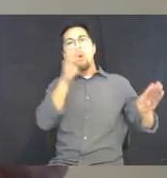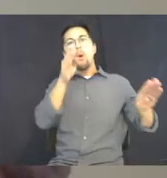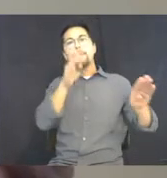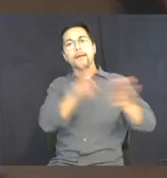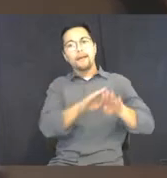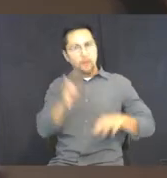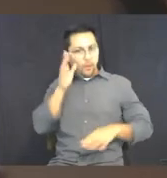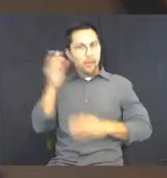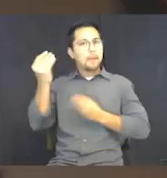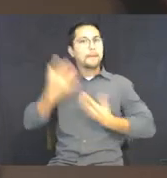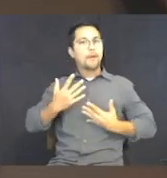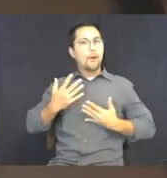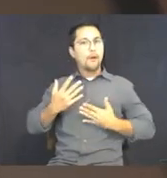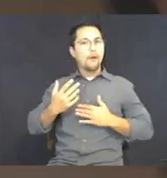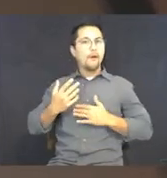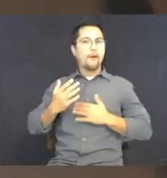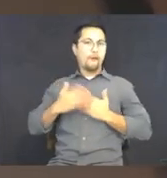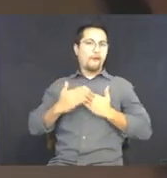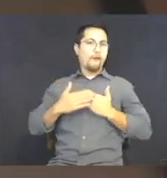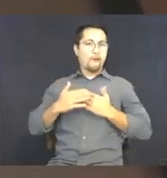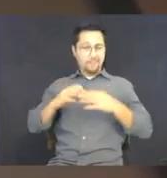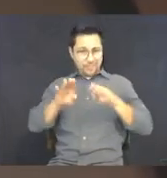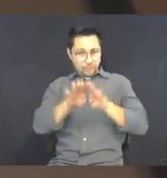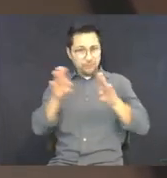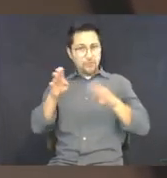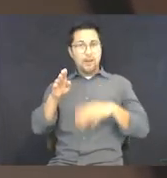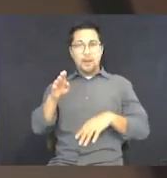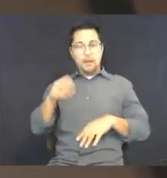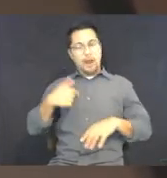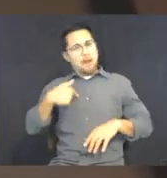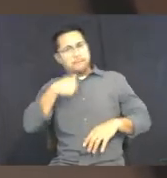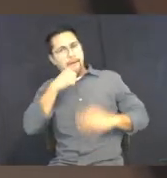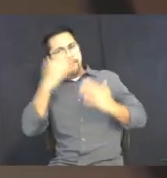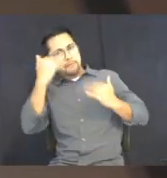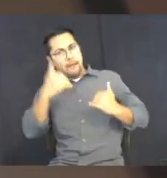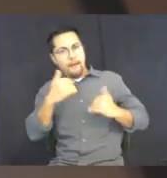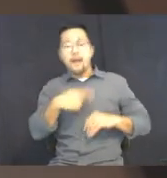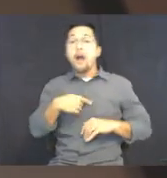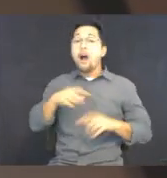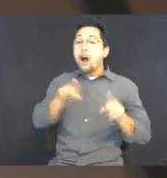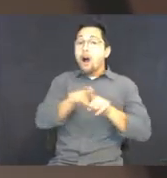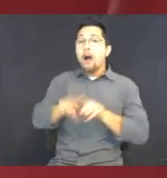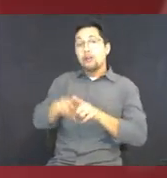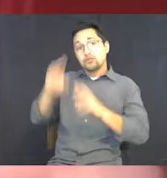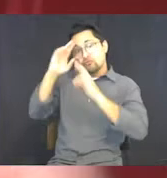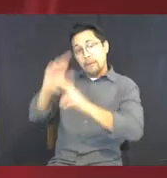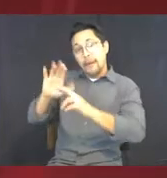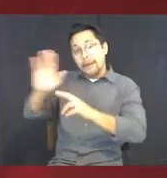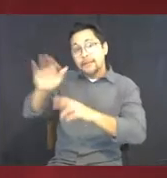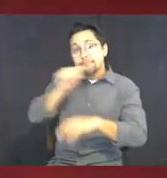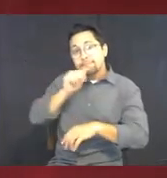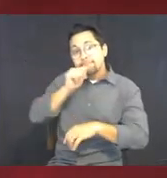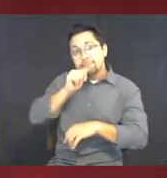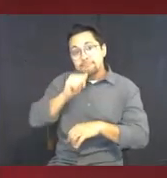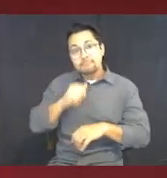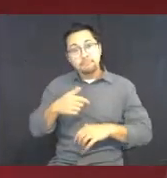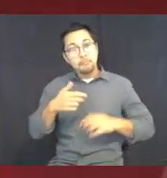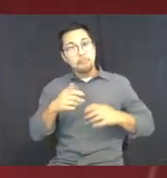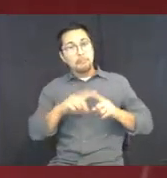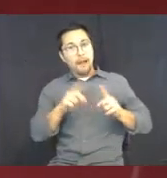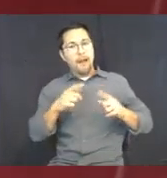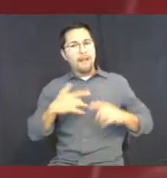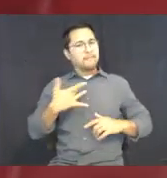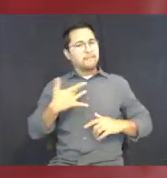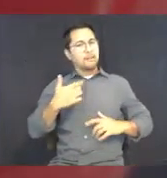everything's well. David, close and lock your front door. The verbal prompting, just basically what we did was